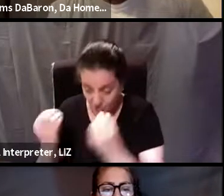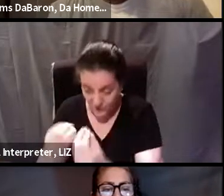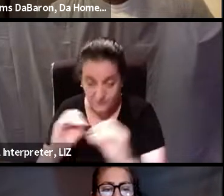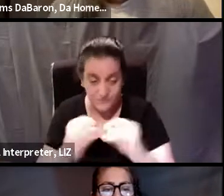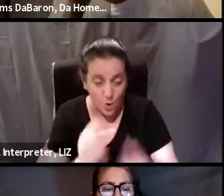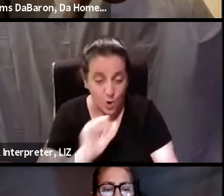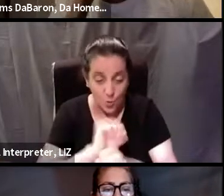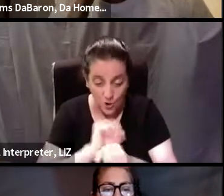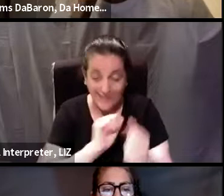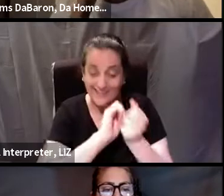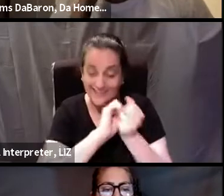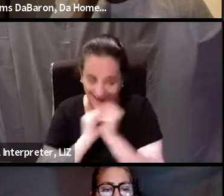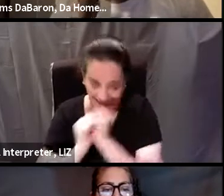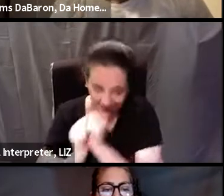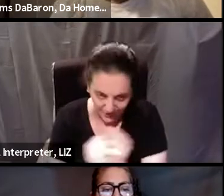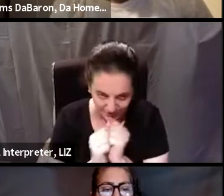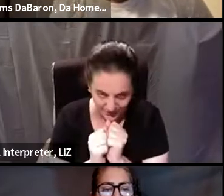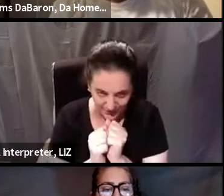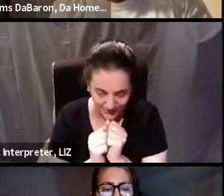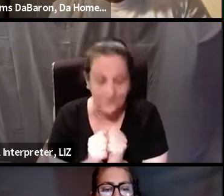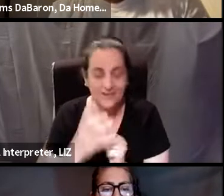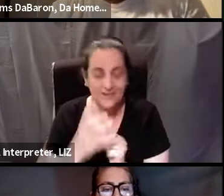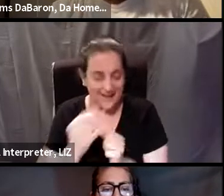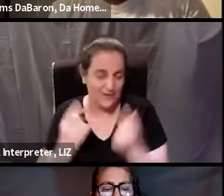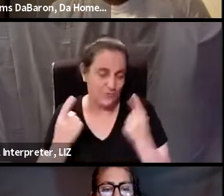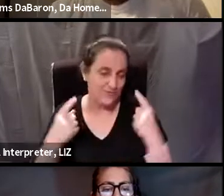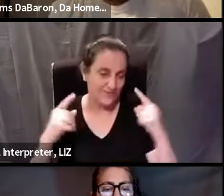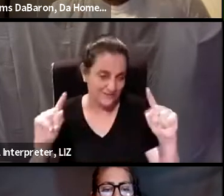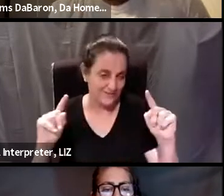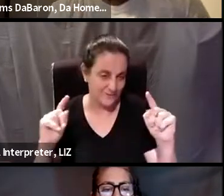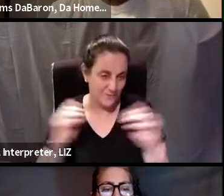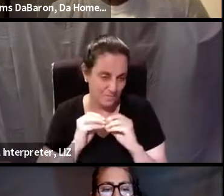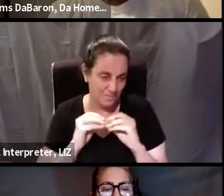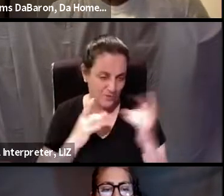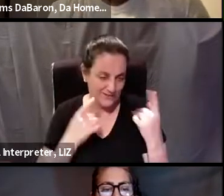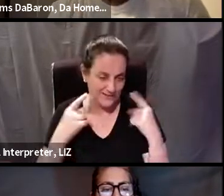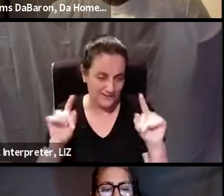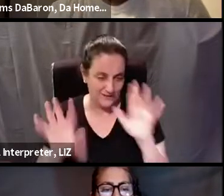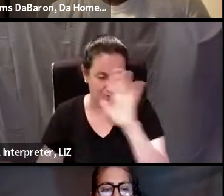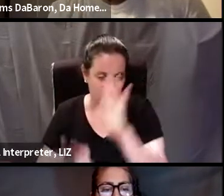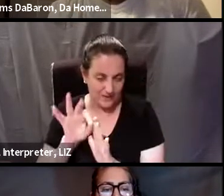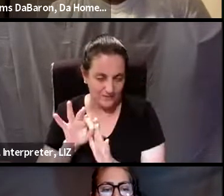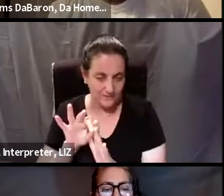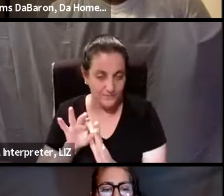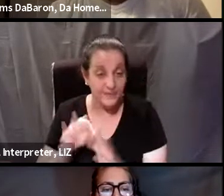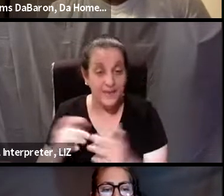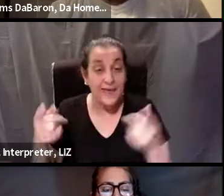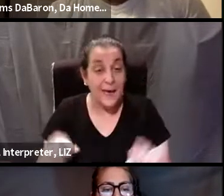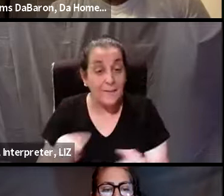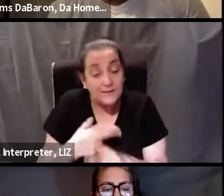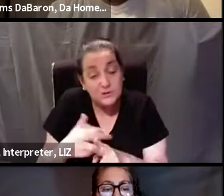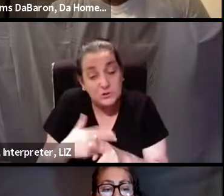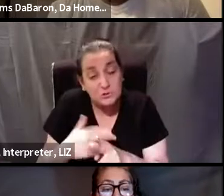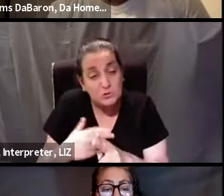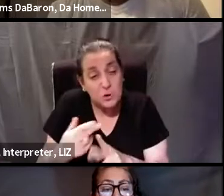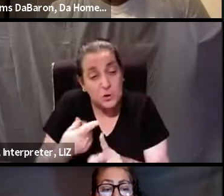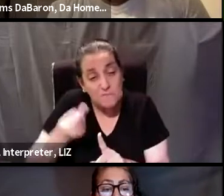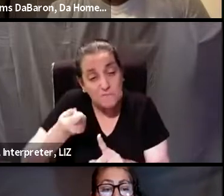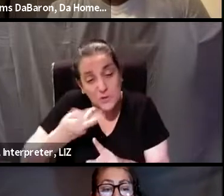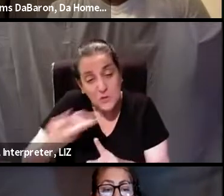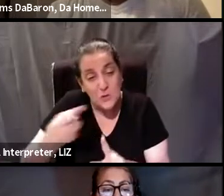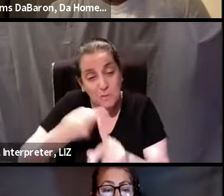Ground, and the Community Court. So within a couple of short months, we were able to reach out to the